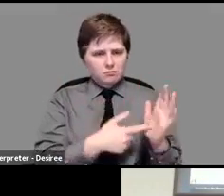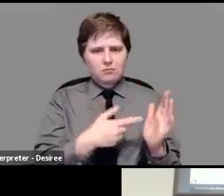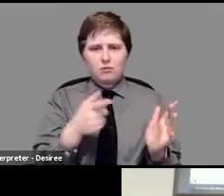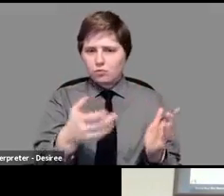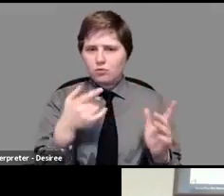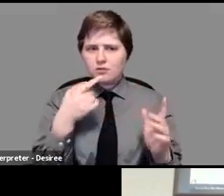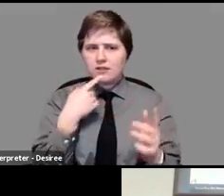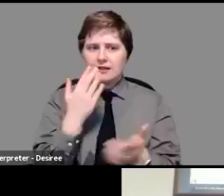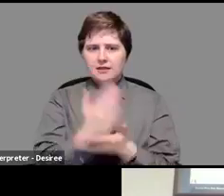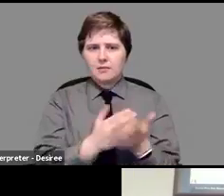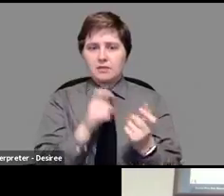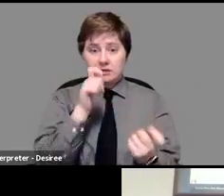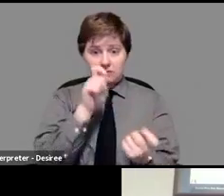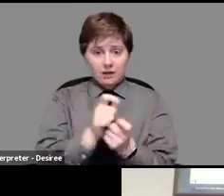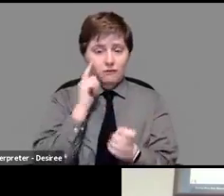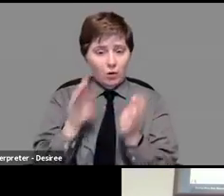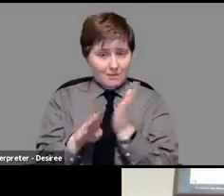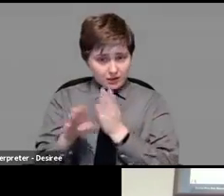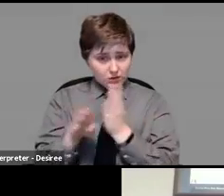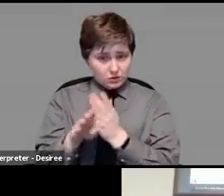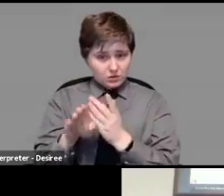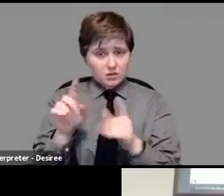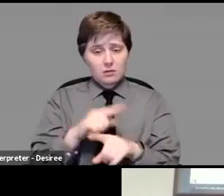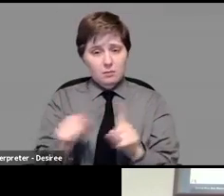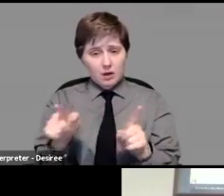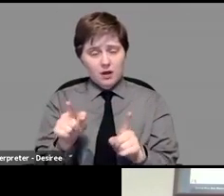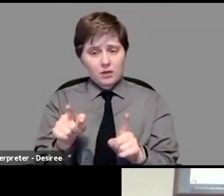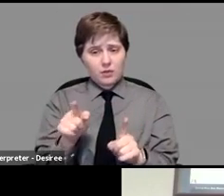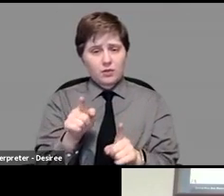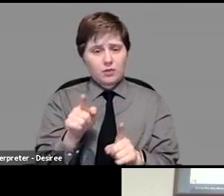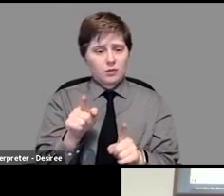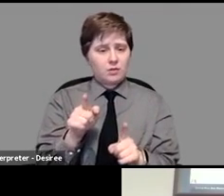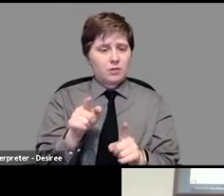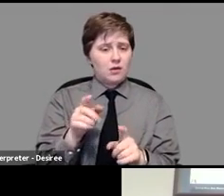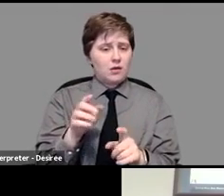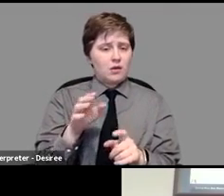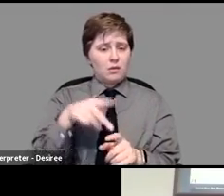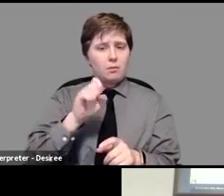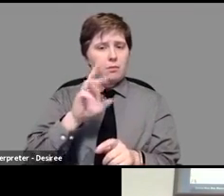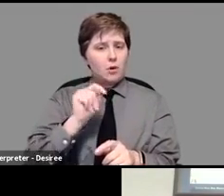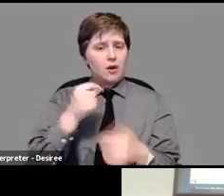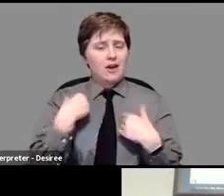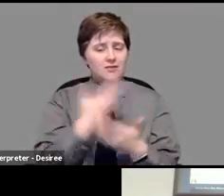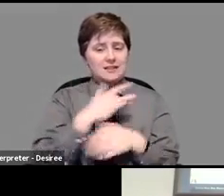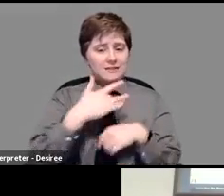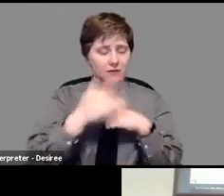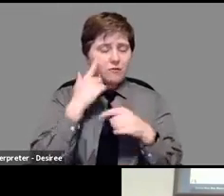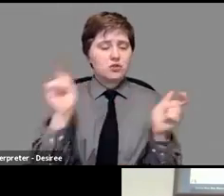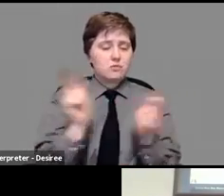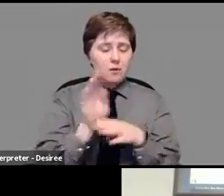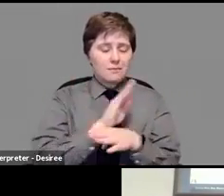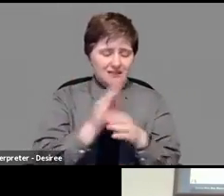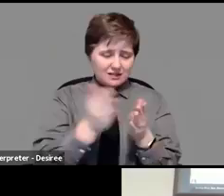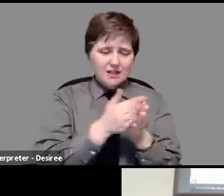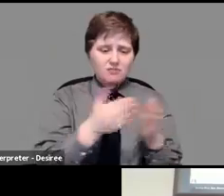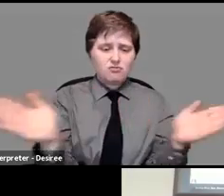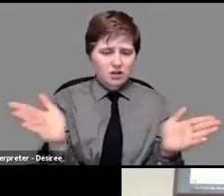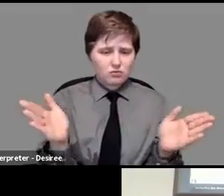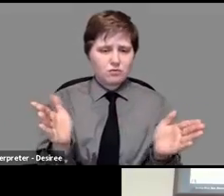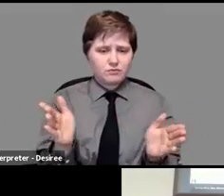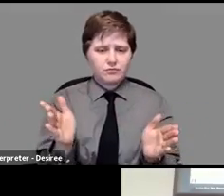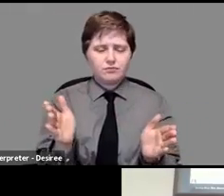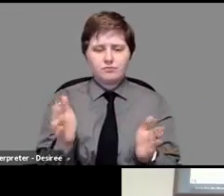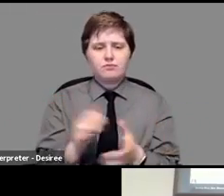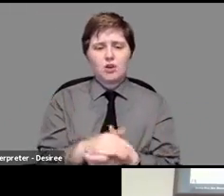pointed out some that were specific to minorities, but the port has things that are available for small businesses across the board. So if you can,